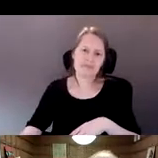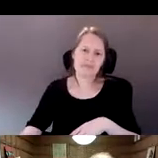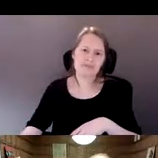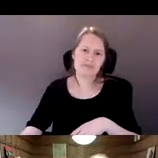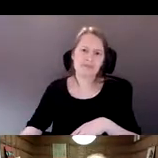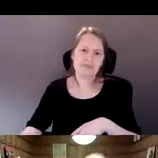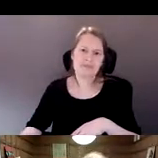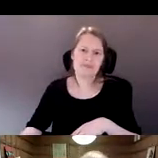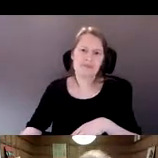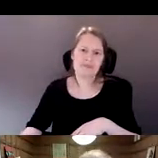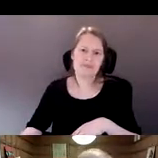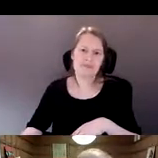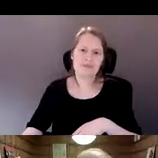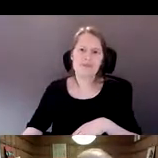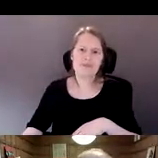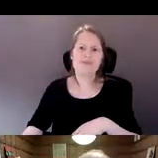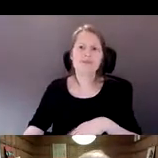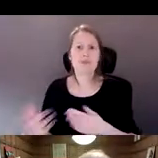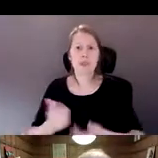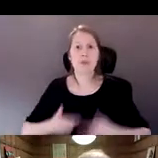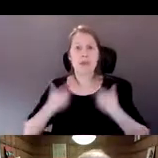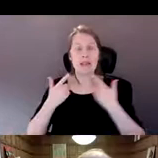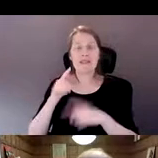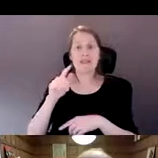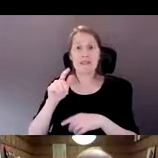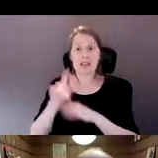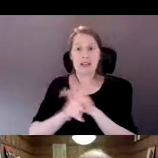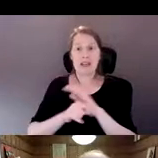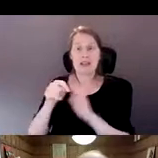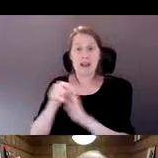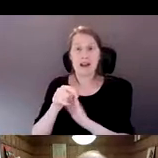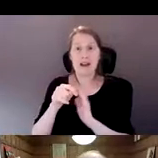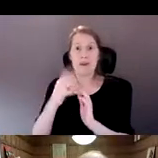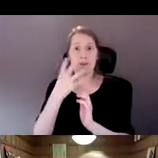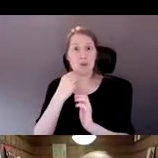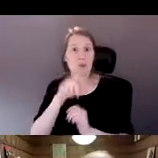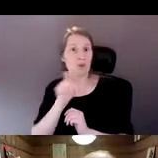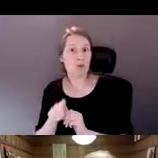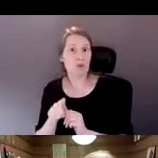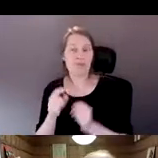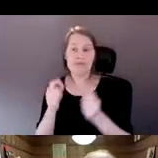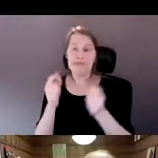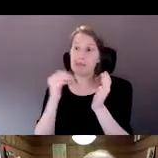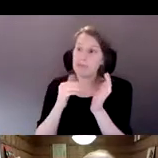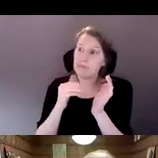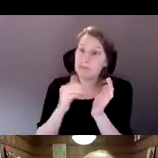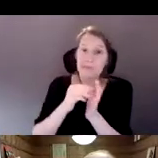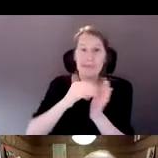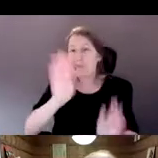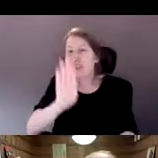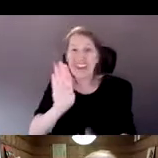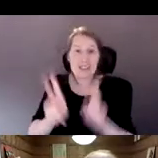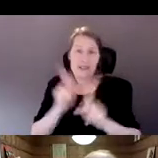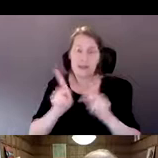We too live in an age with Jewish questions, an age in which many millions, indeed billions of people are